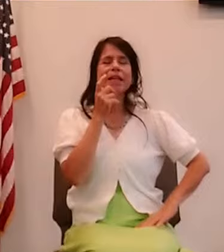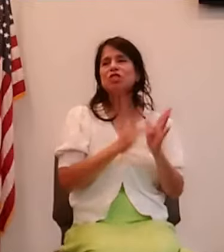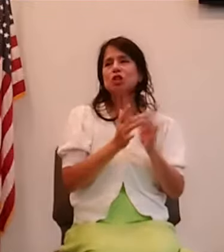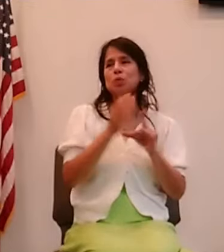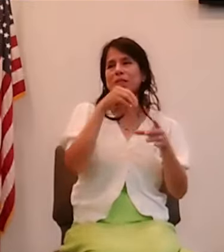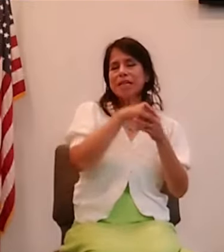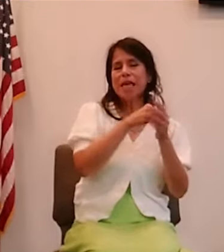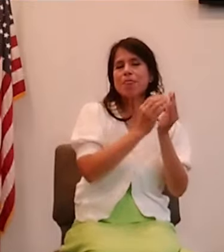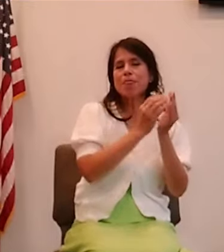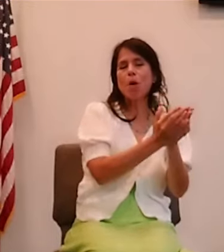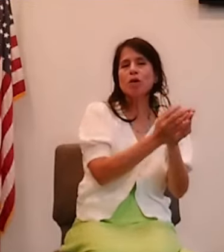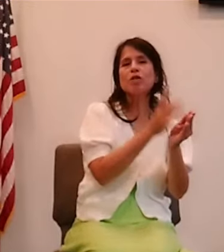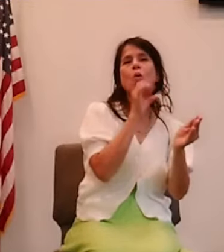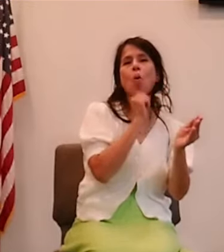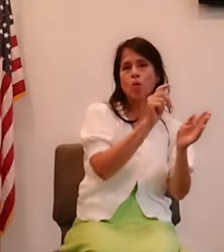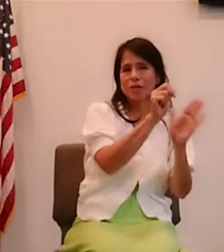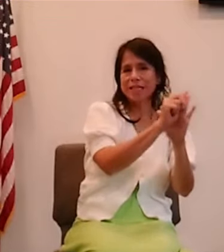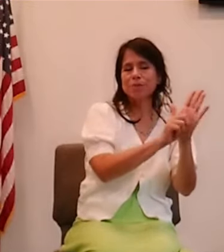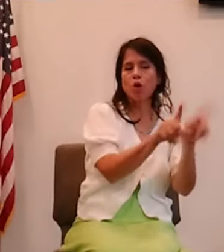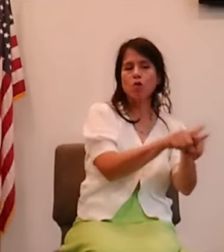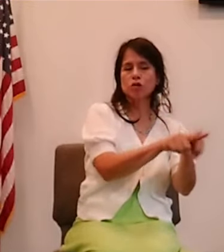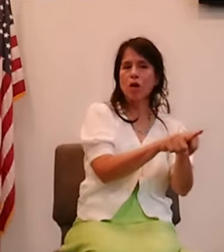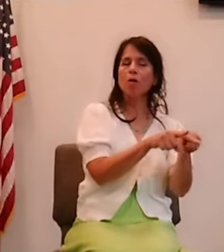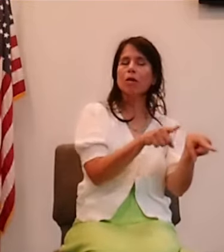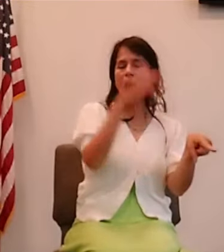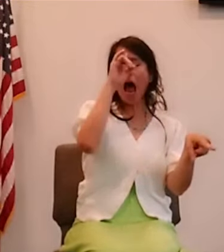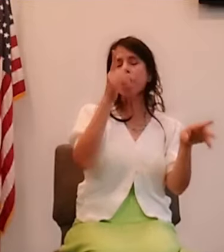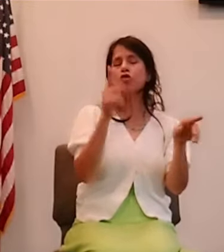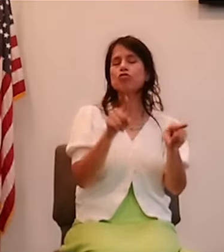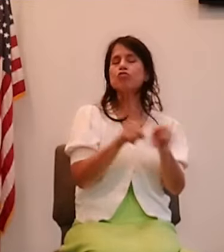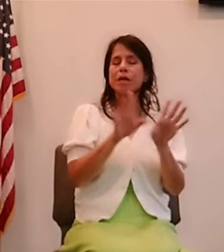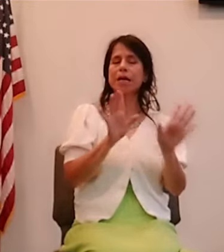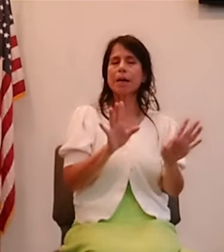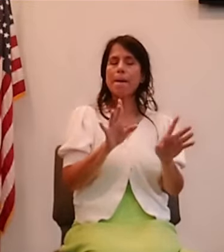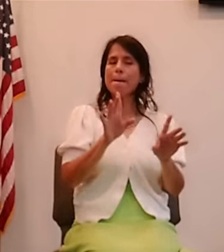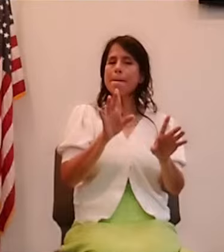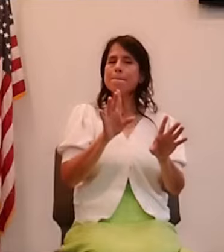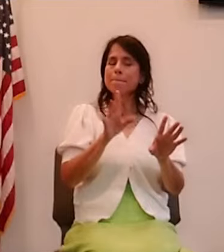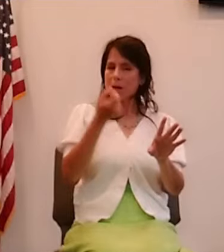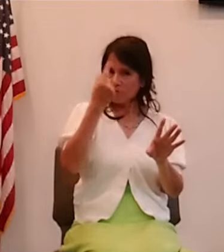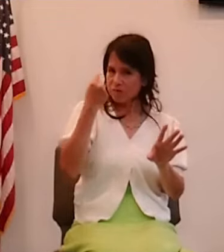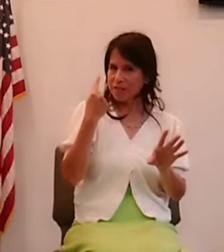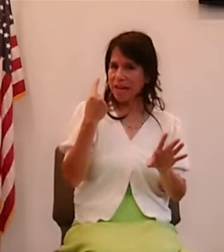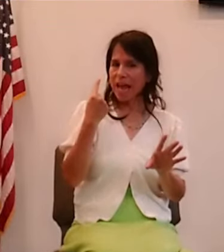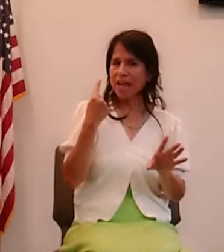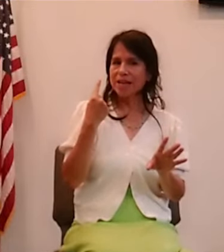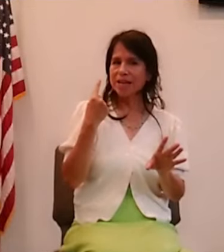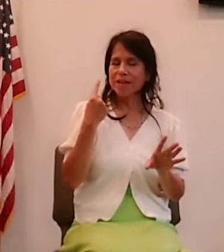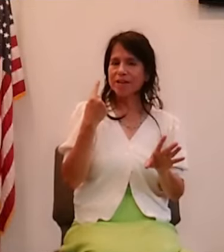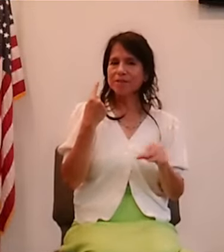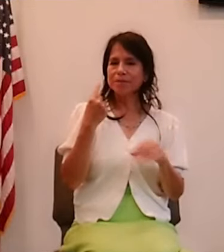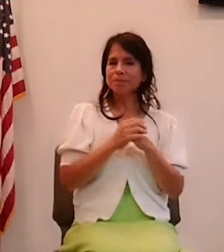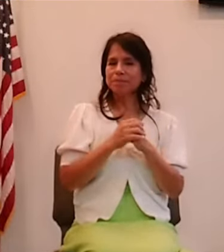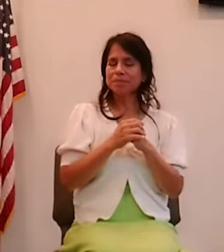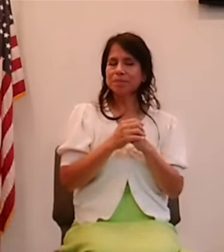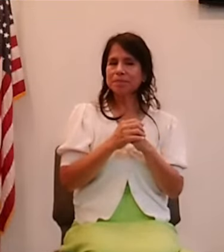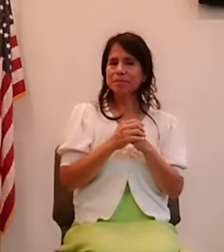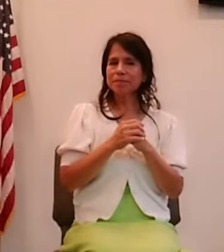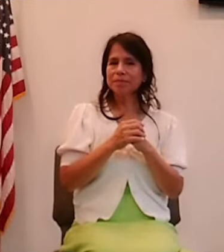That's fine. I agree with you. But we can't ignore the fact of the proximity